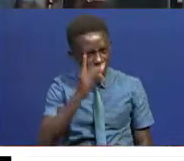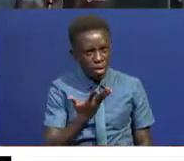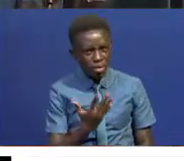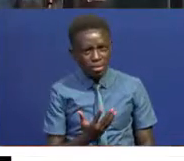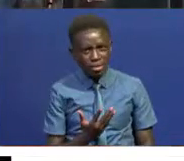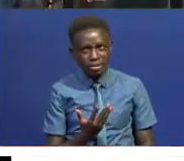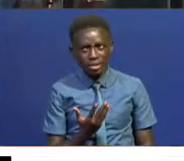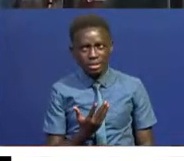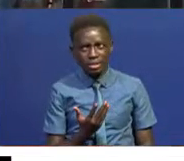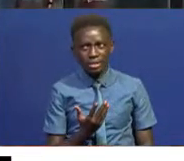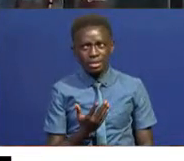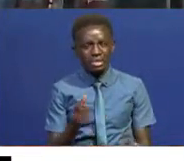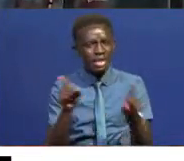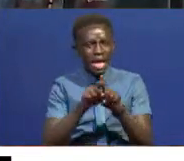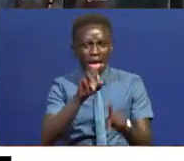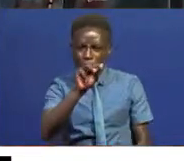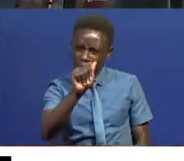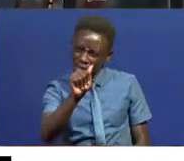Hata kama ni masters.